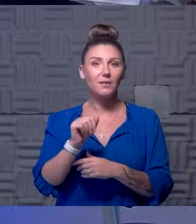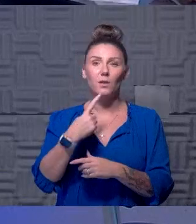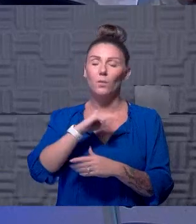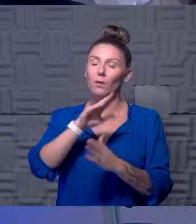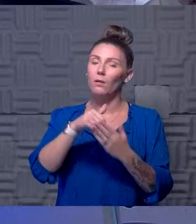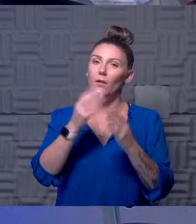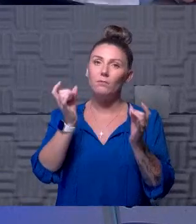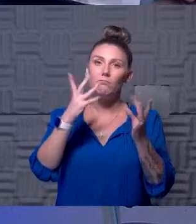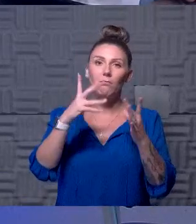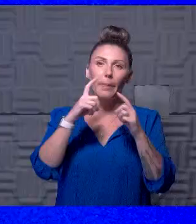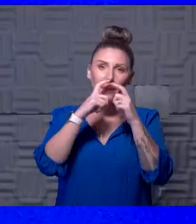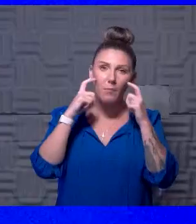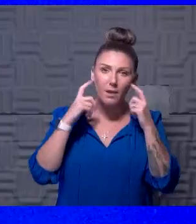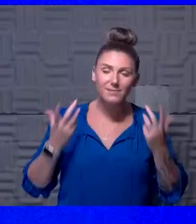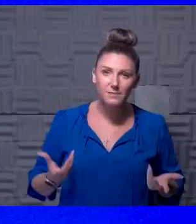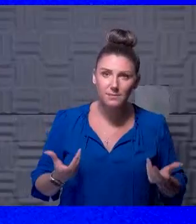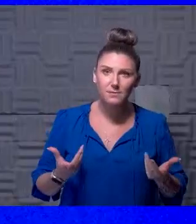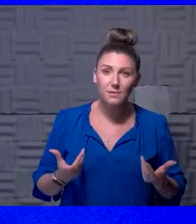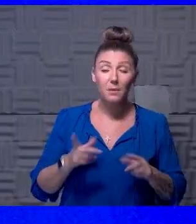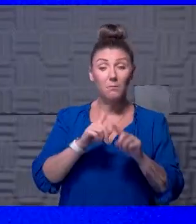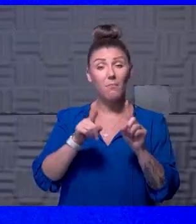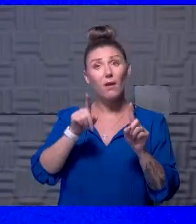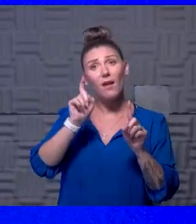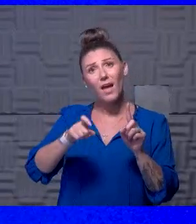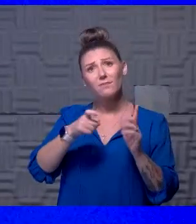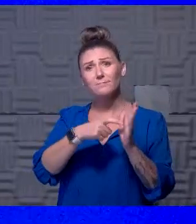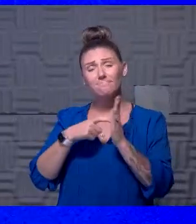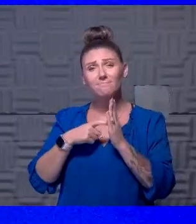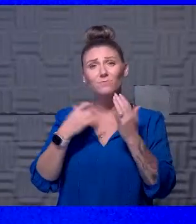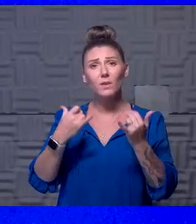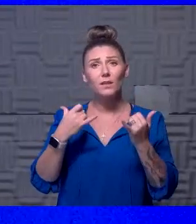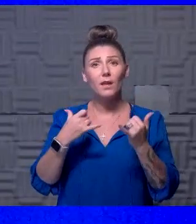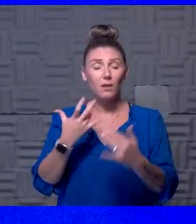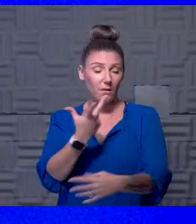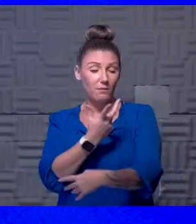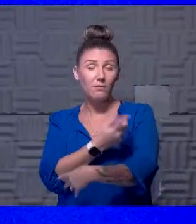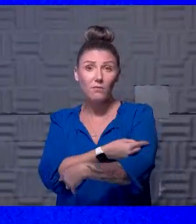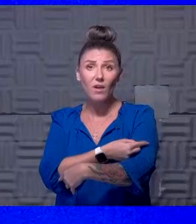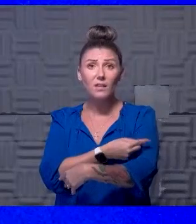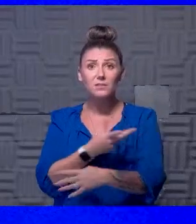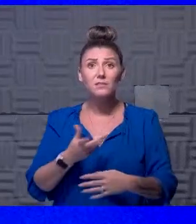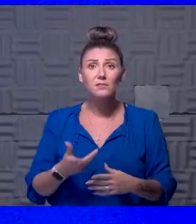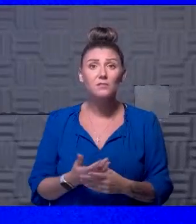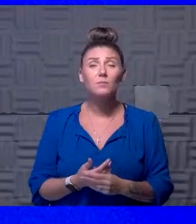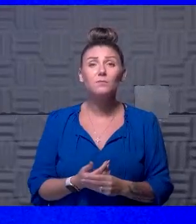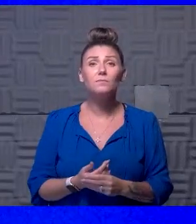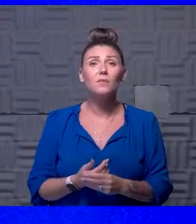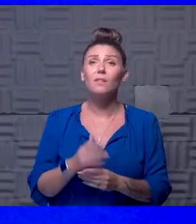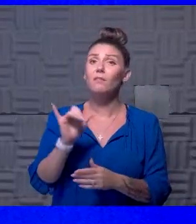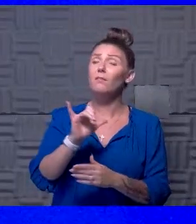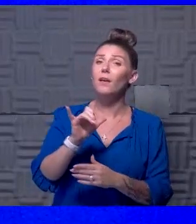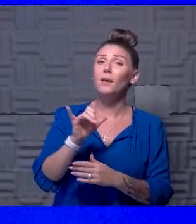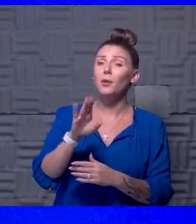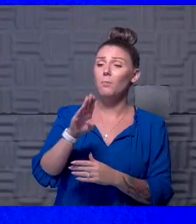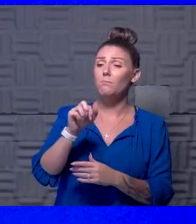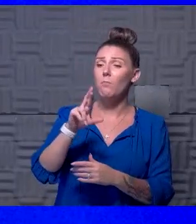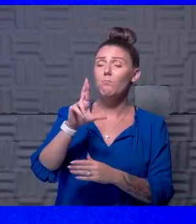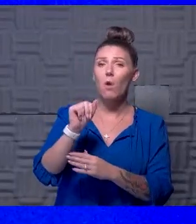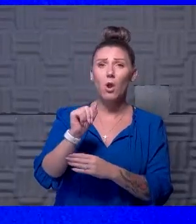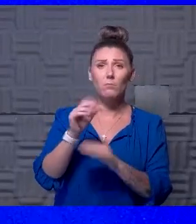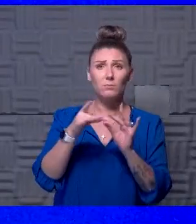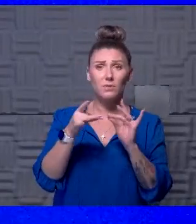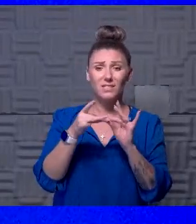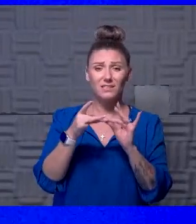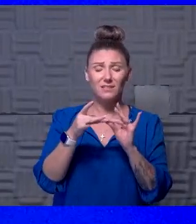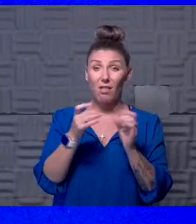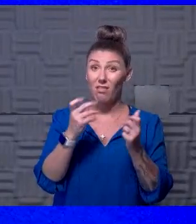the masks. We don't want to be doing it, but we have to right now. The vaccine, as Barbara stated, a lot of this is